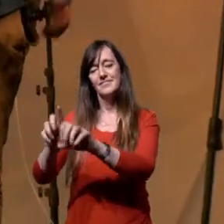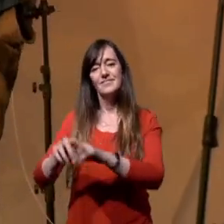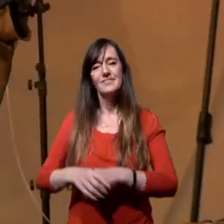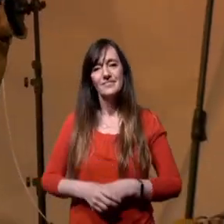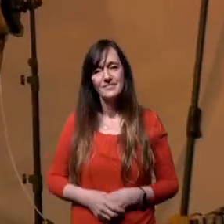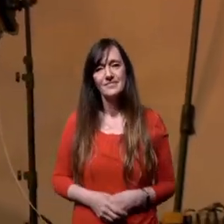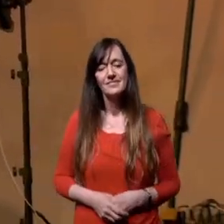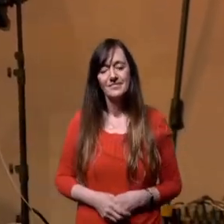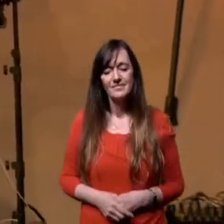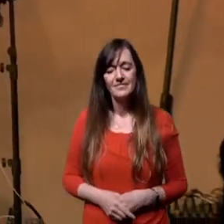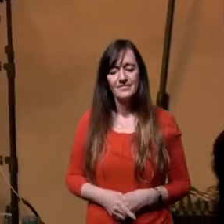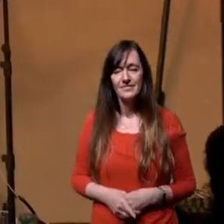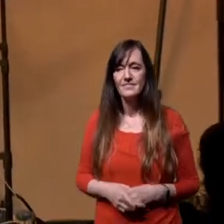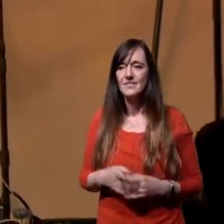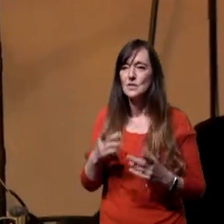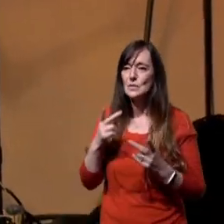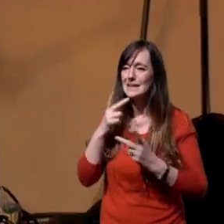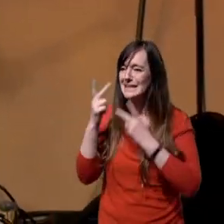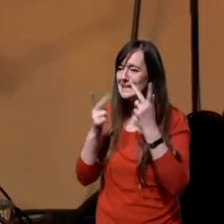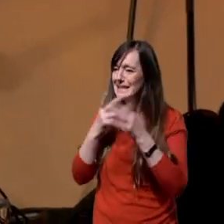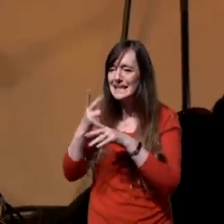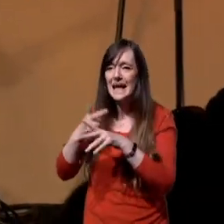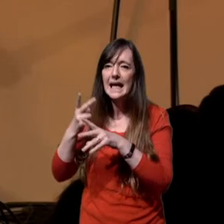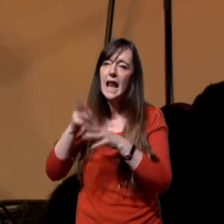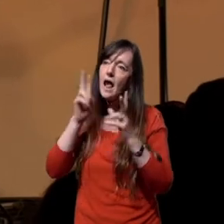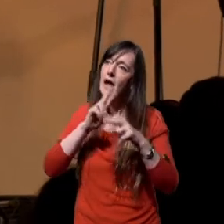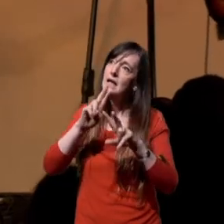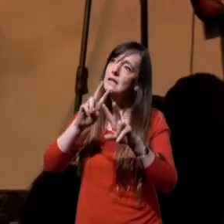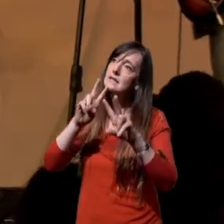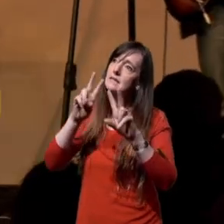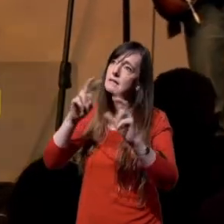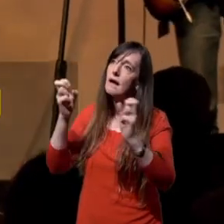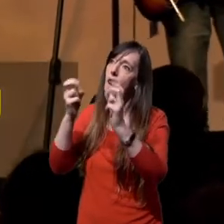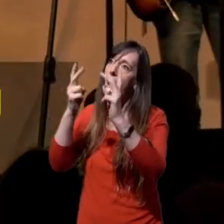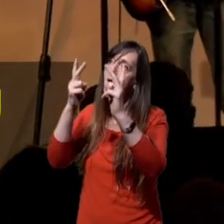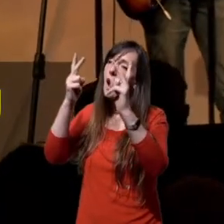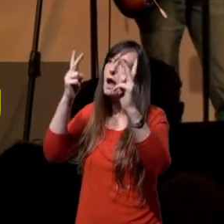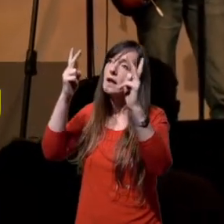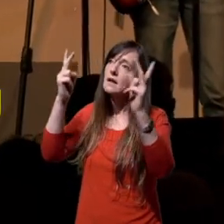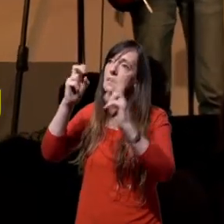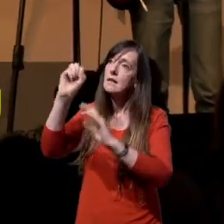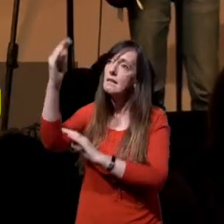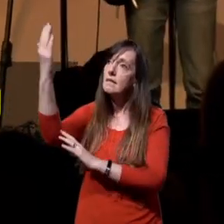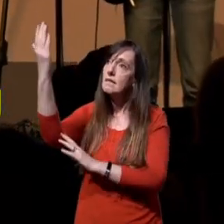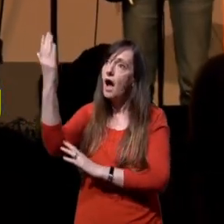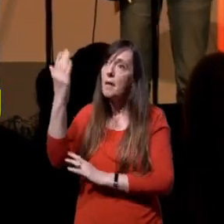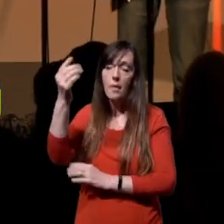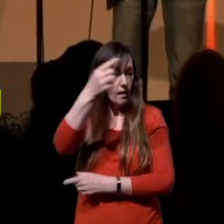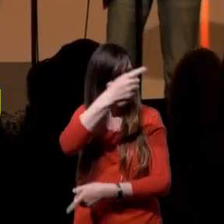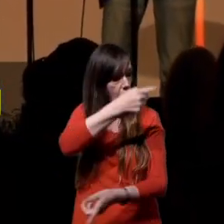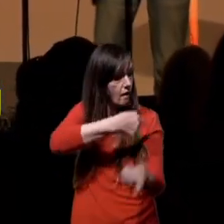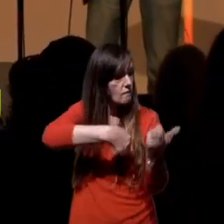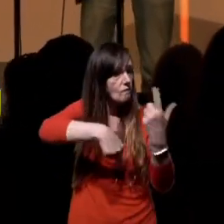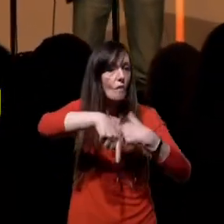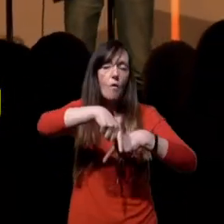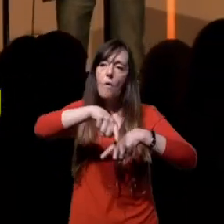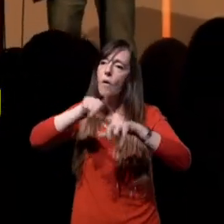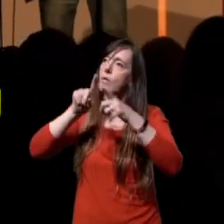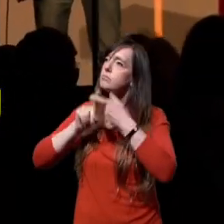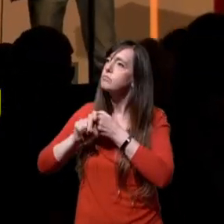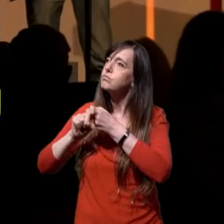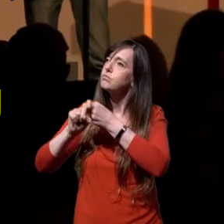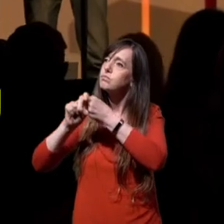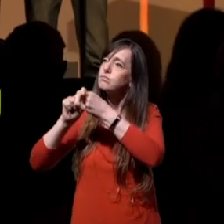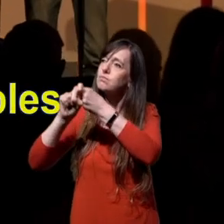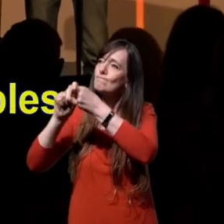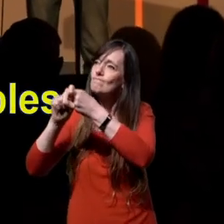Let's sing that part of the song again. Yes, I can see a light. Yes, I can see a light that is coming for the heart